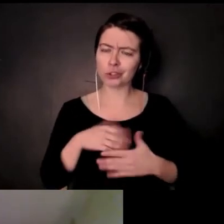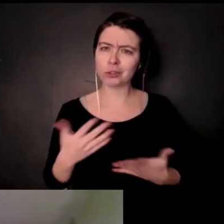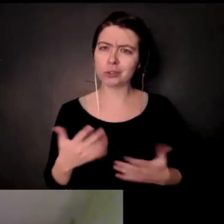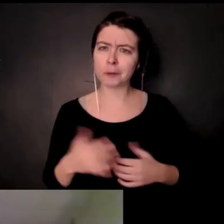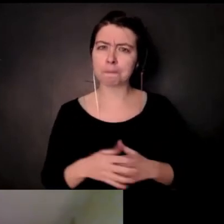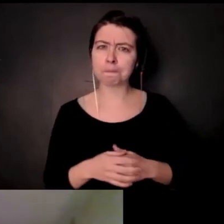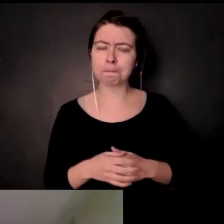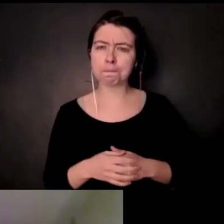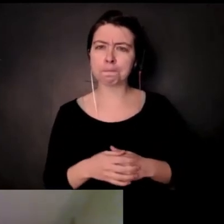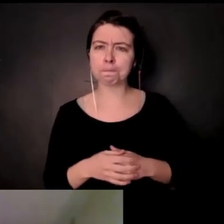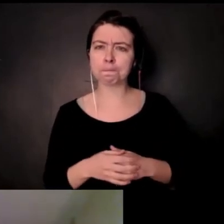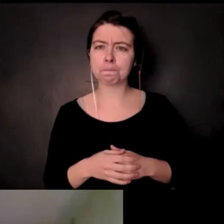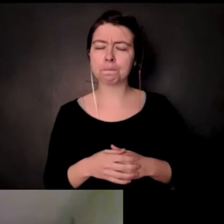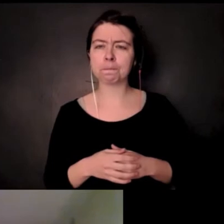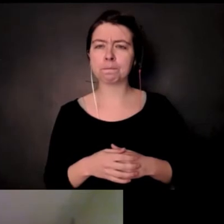And just observe.